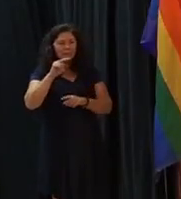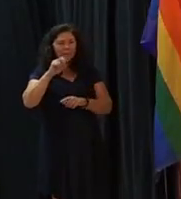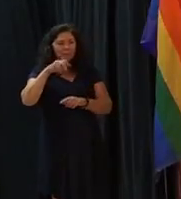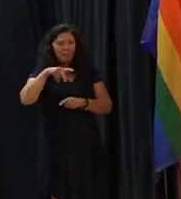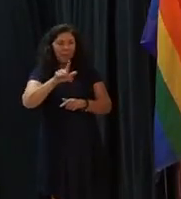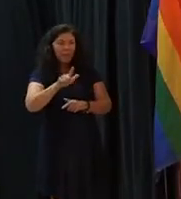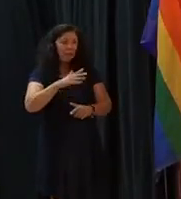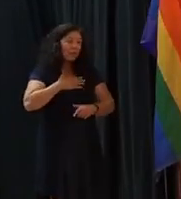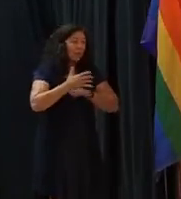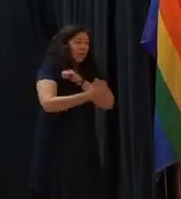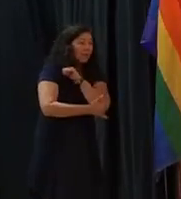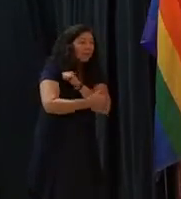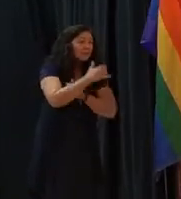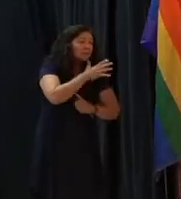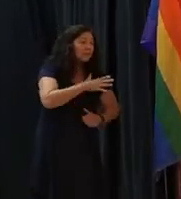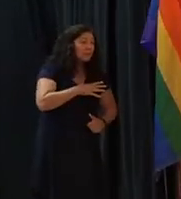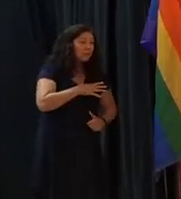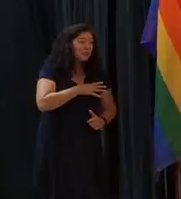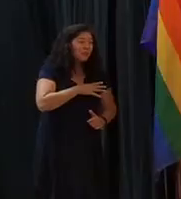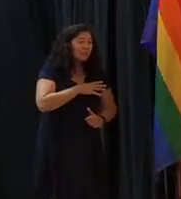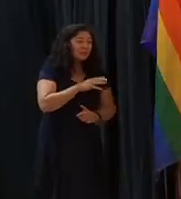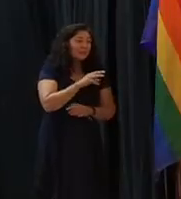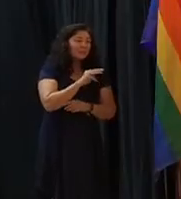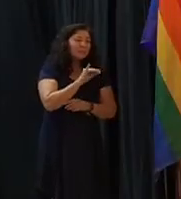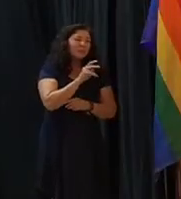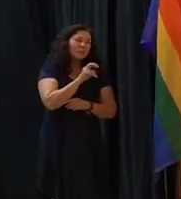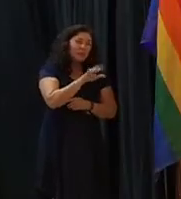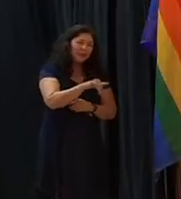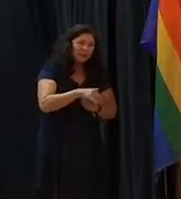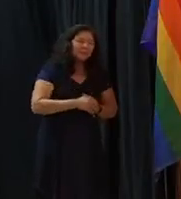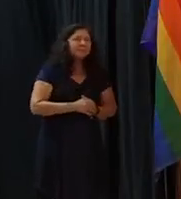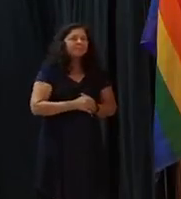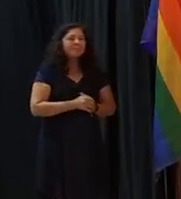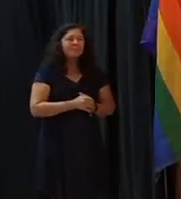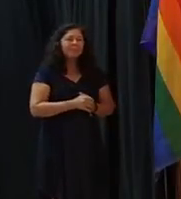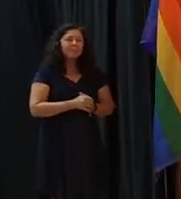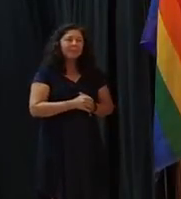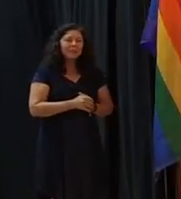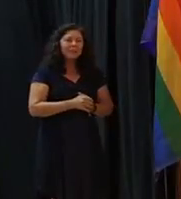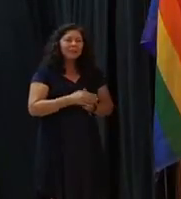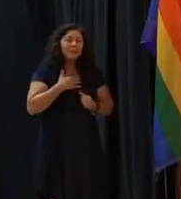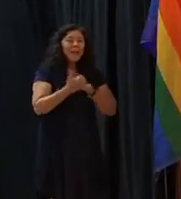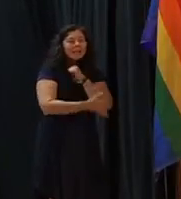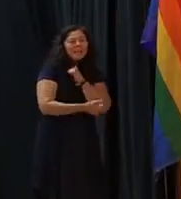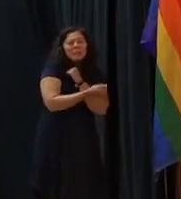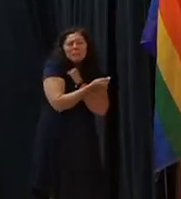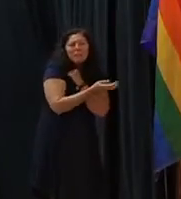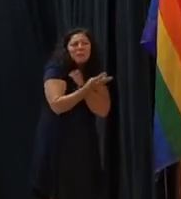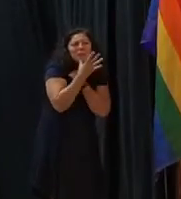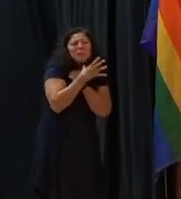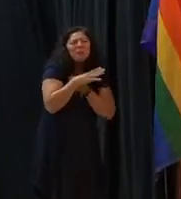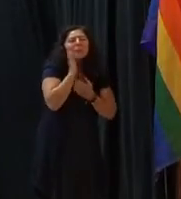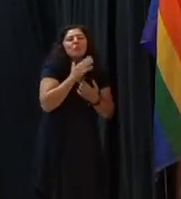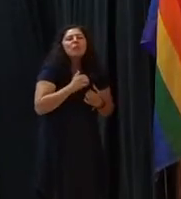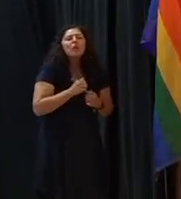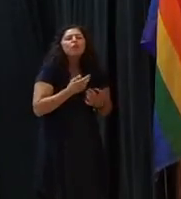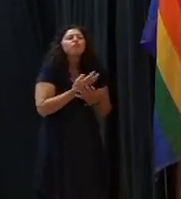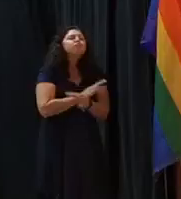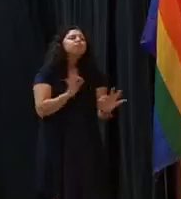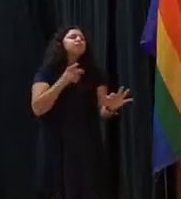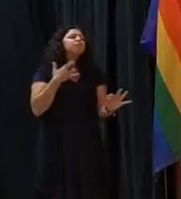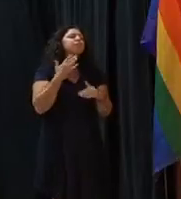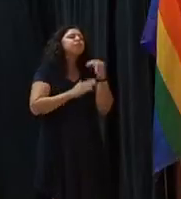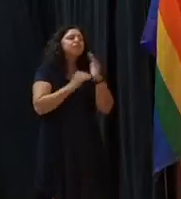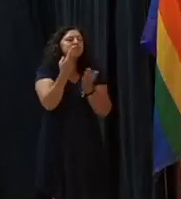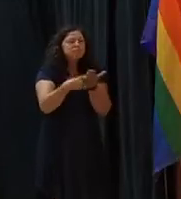Well, in my country, women are already a minority. So there are very few women who will actually openly talk about LGBTQ